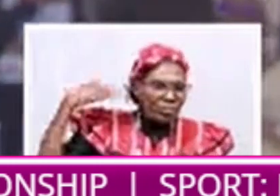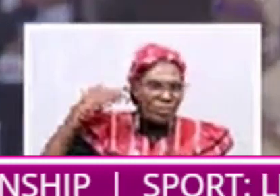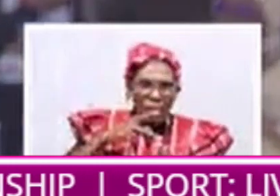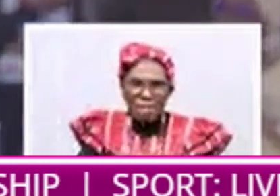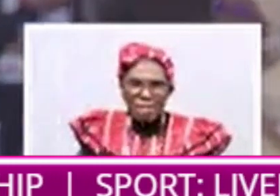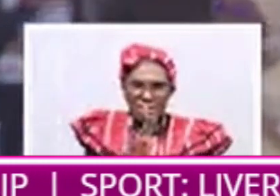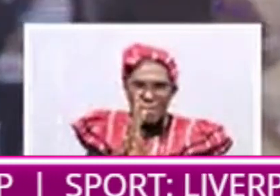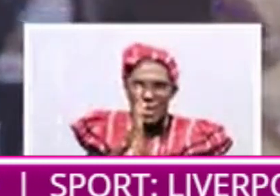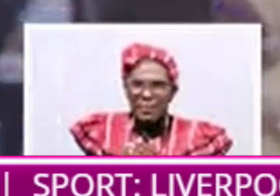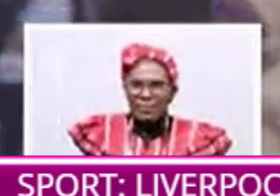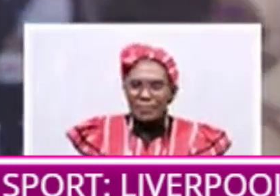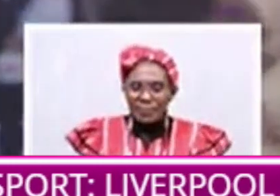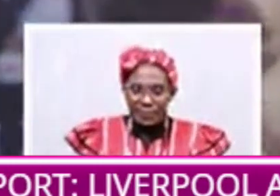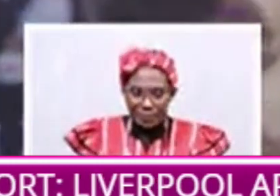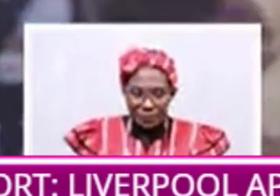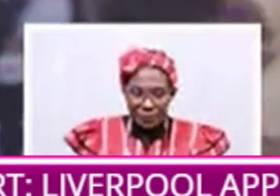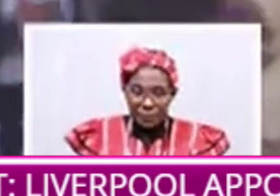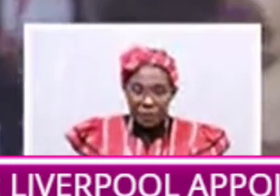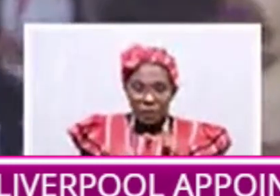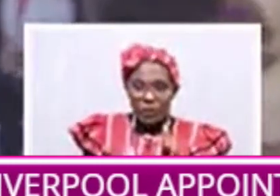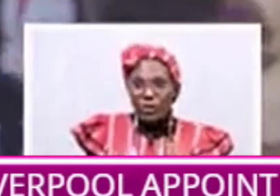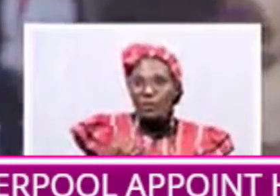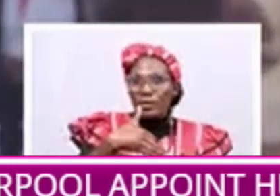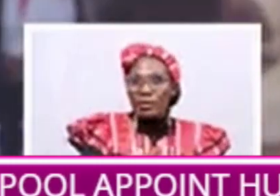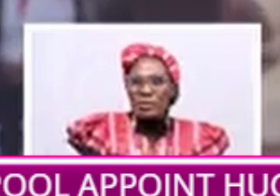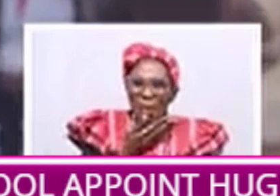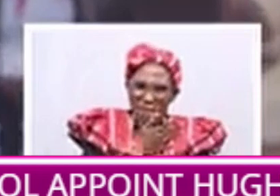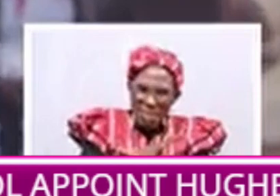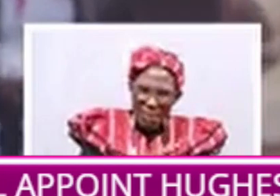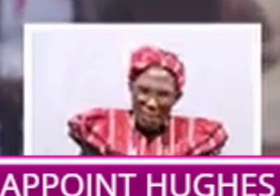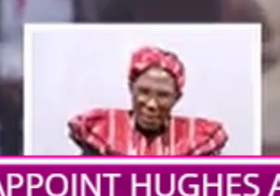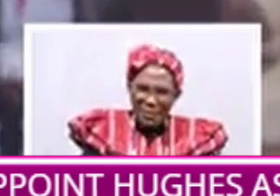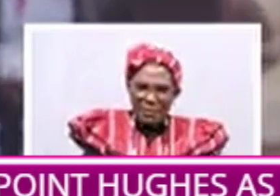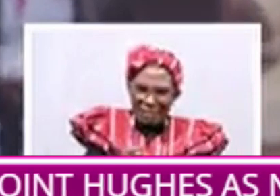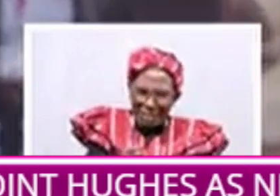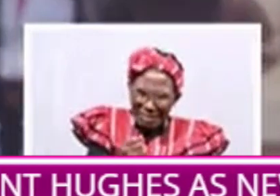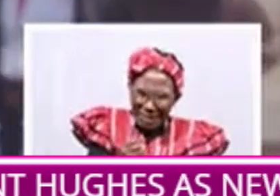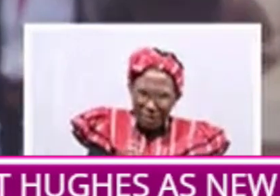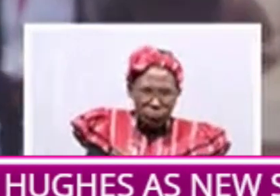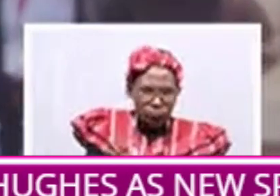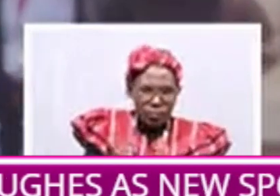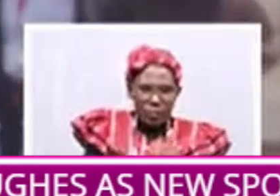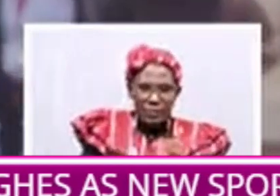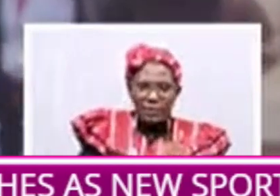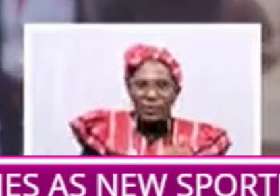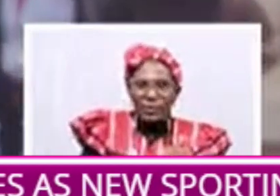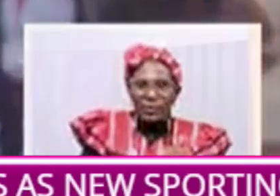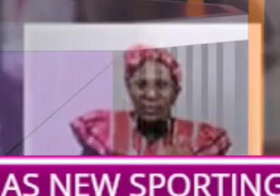manner. Namibia as a peaceful and stable country.